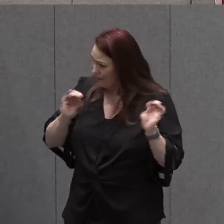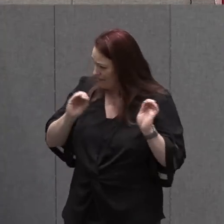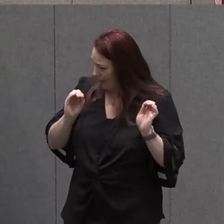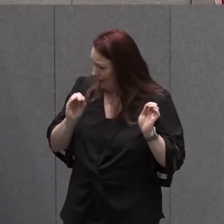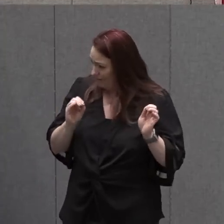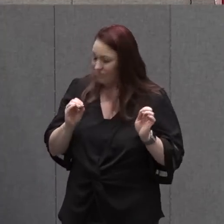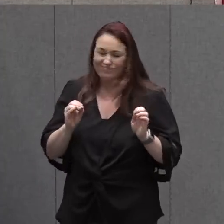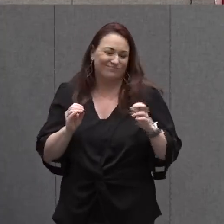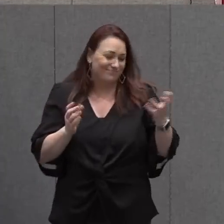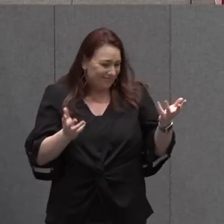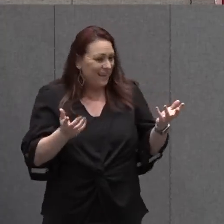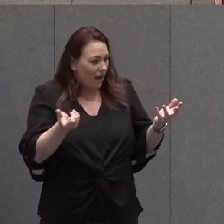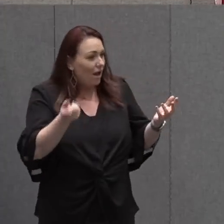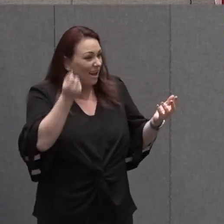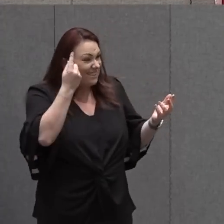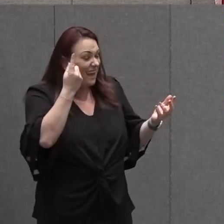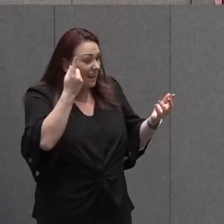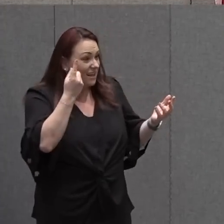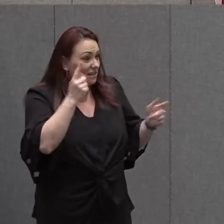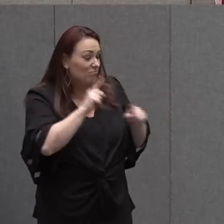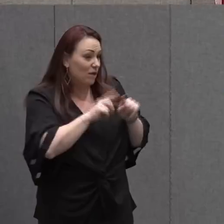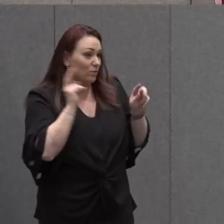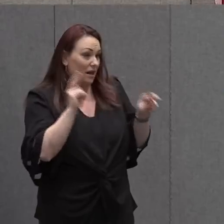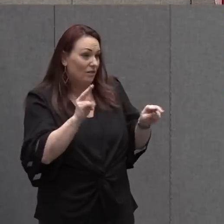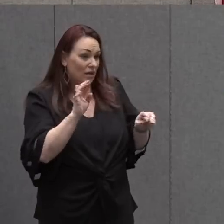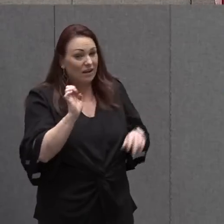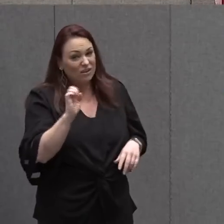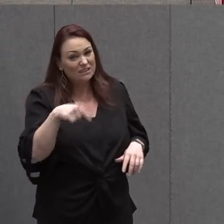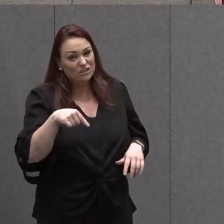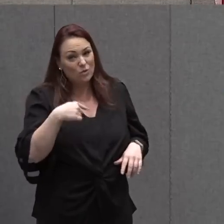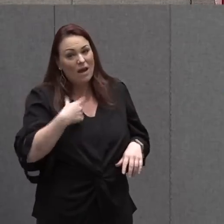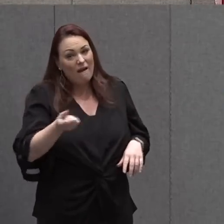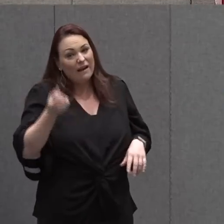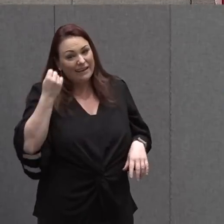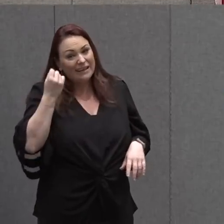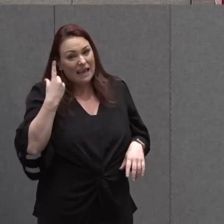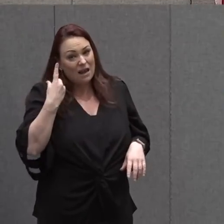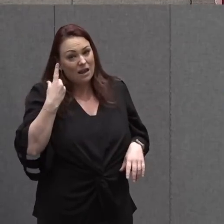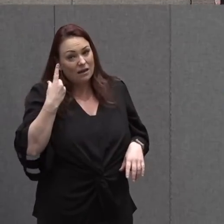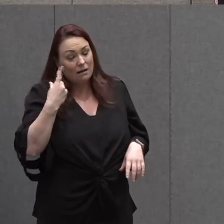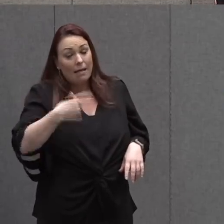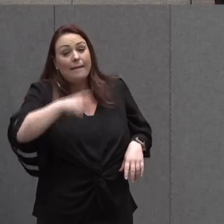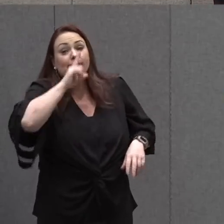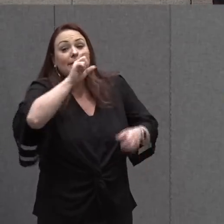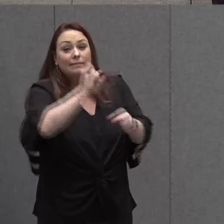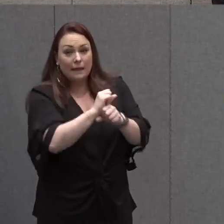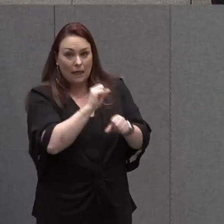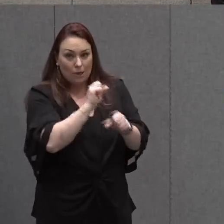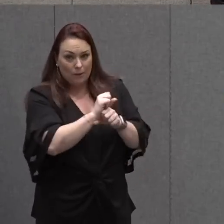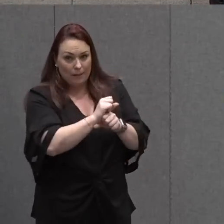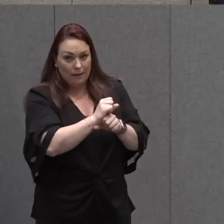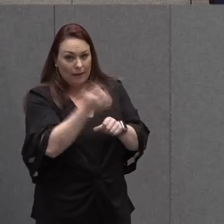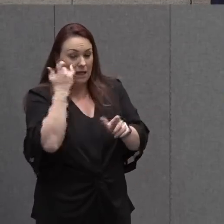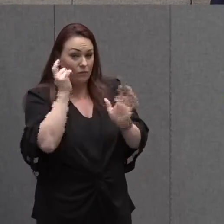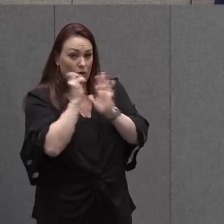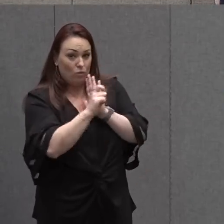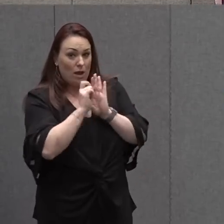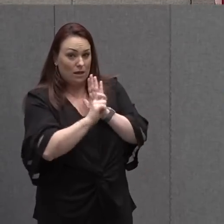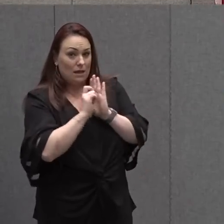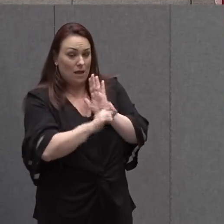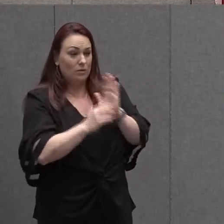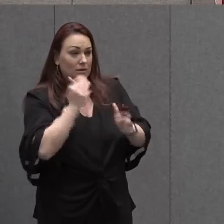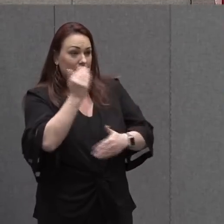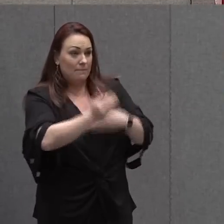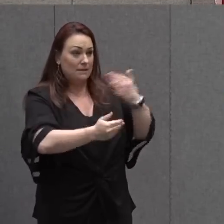Okay. I get it. When I look at our essential question, I can see how literally, like if we were writing out